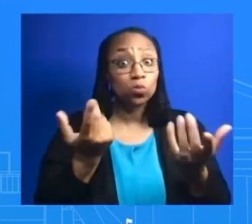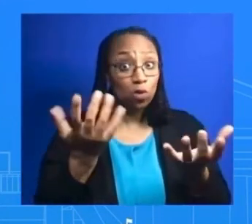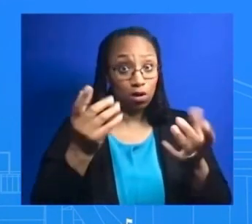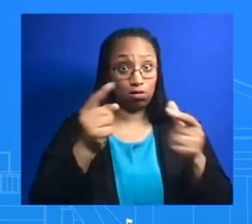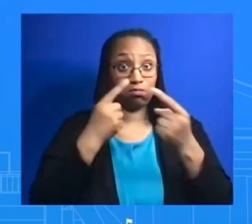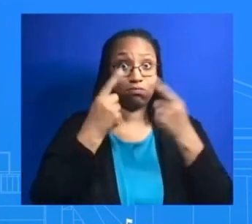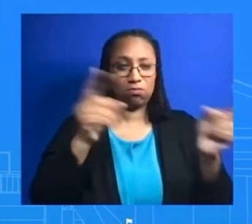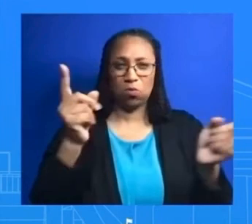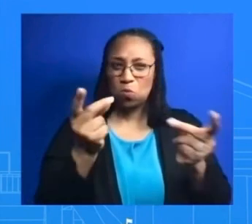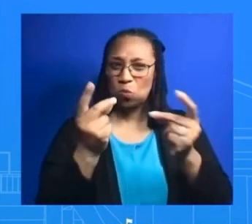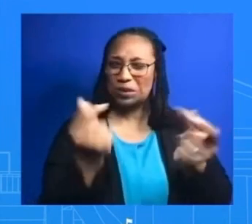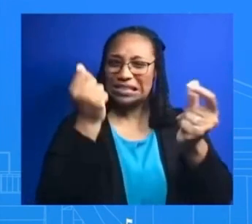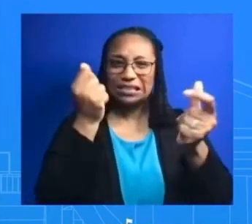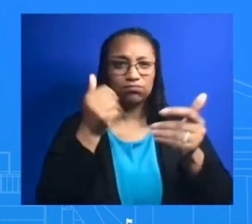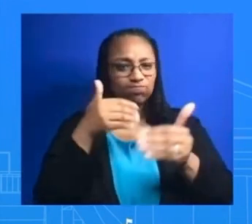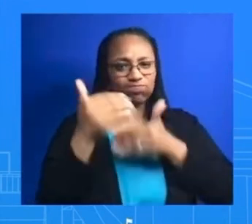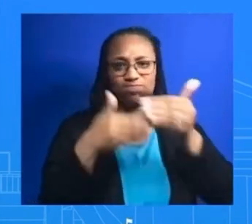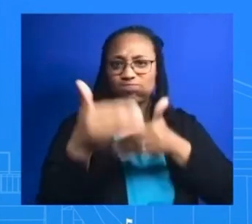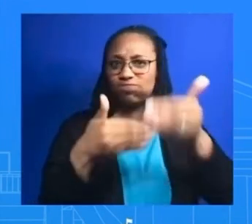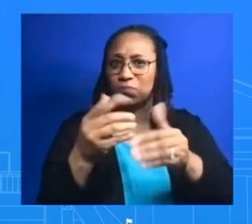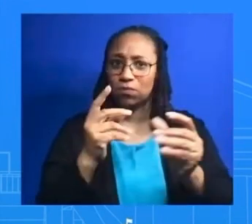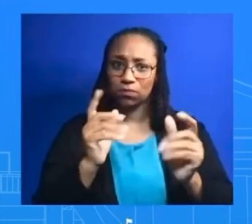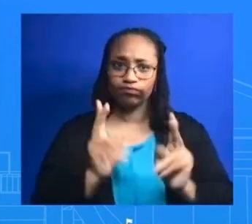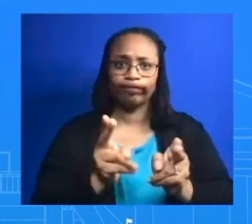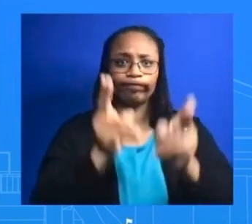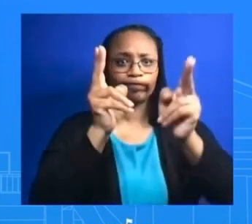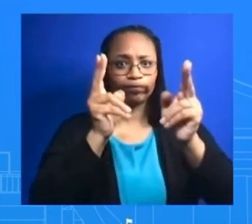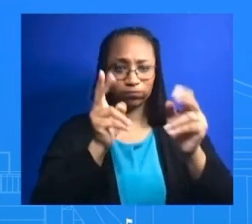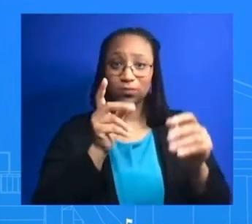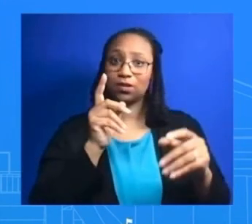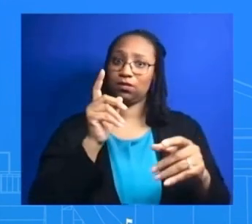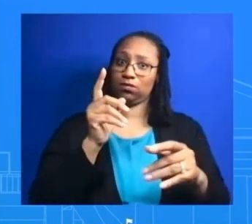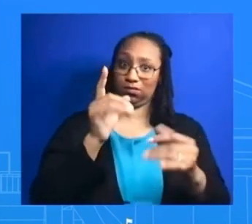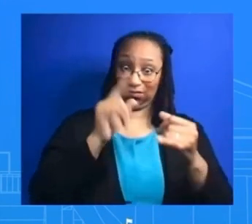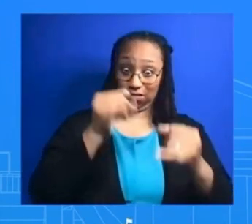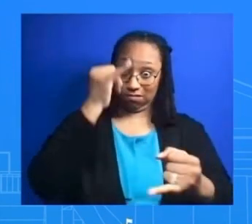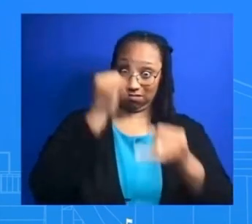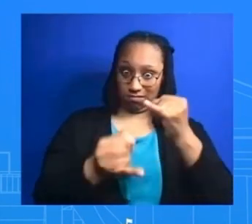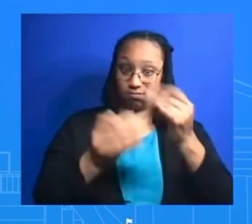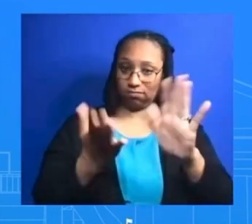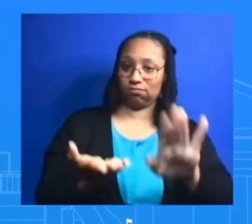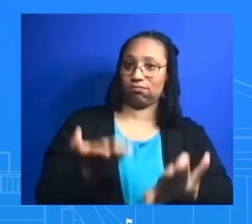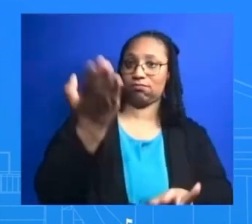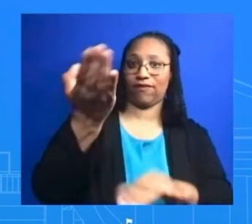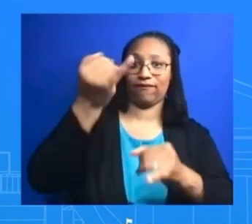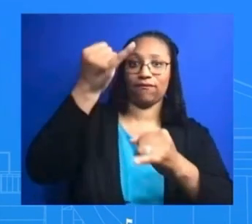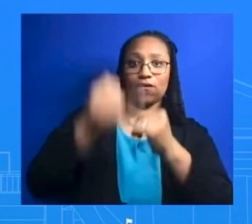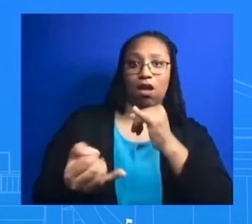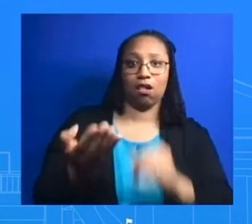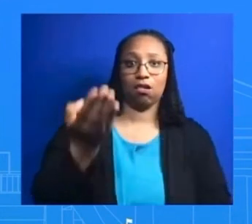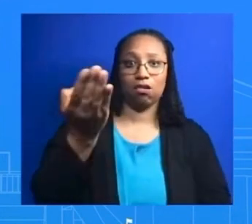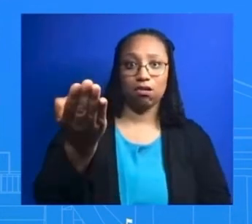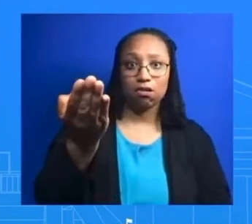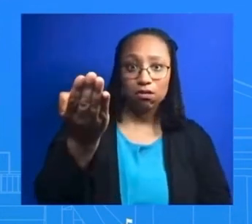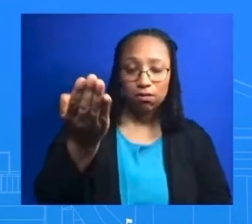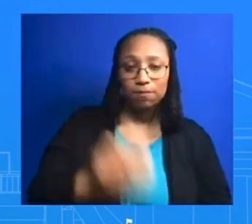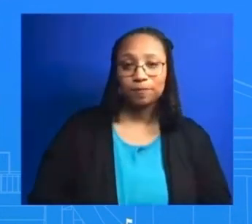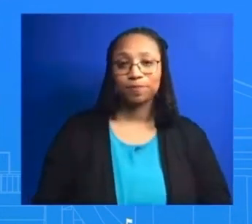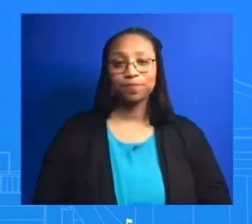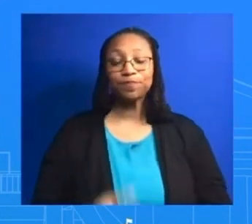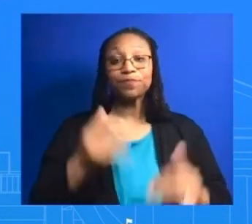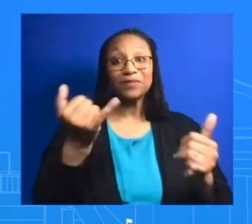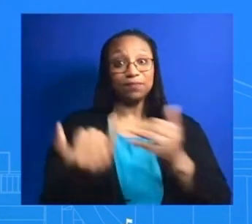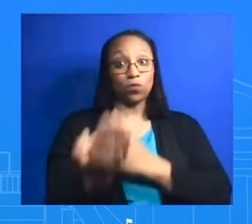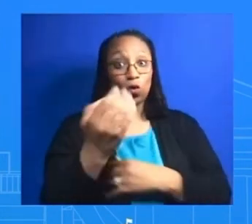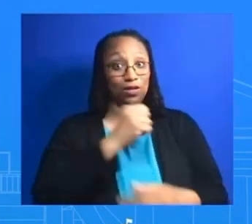proposal. And it's indicative of that the secretary, in just the hours between when the Supreme Court issued its opinion and right now, has